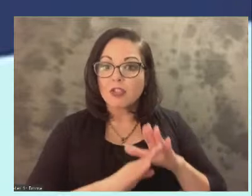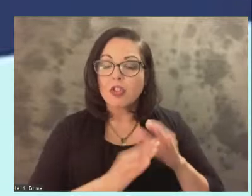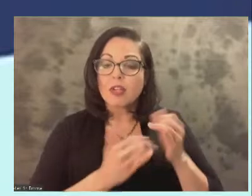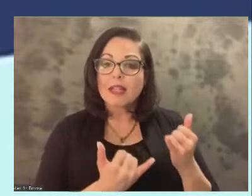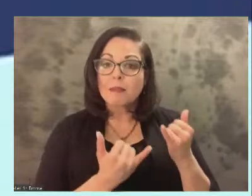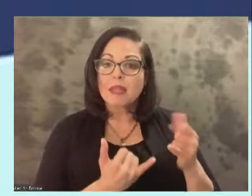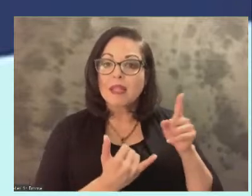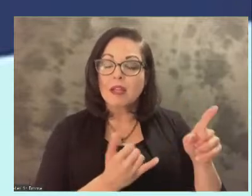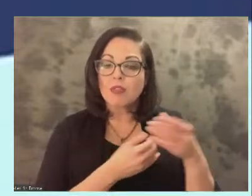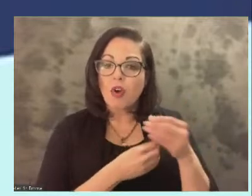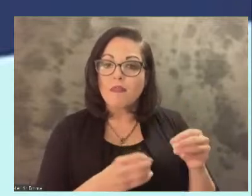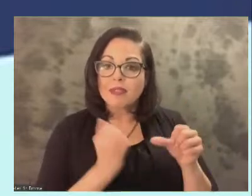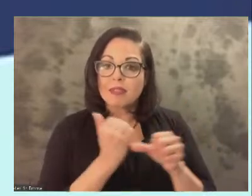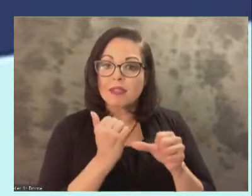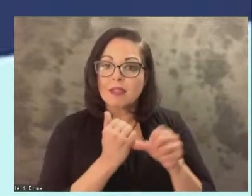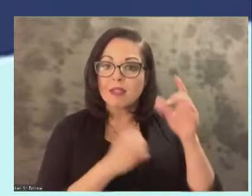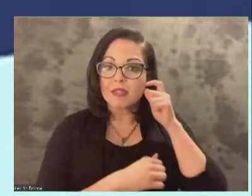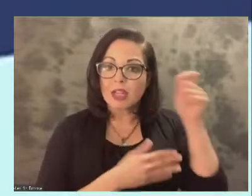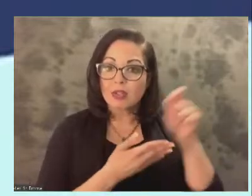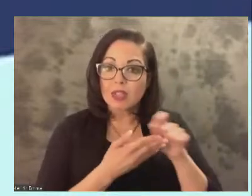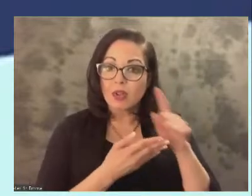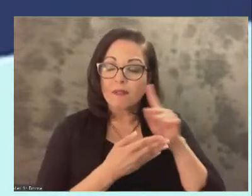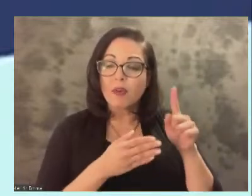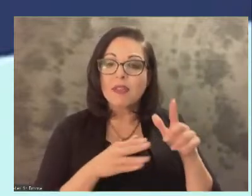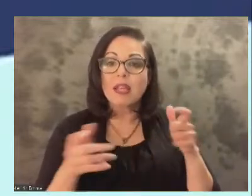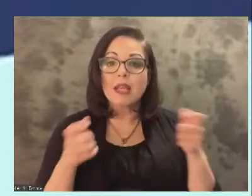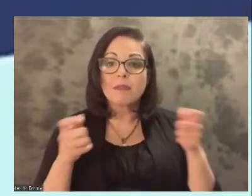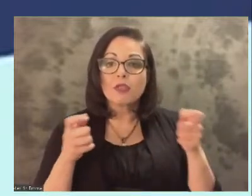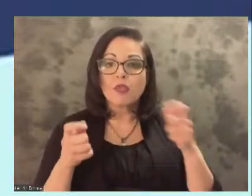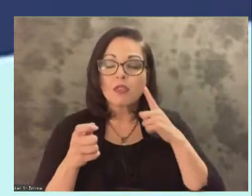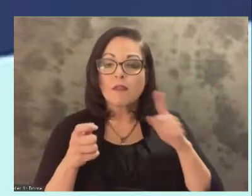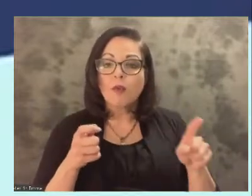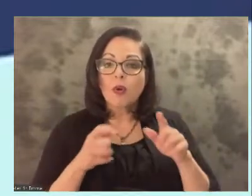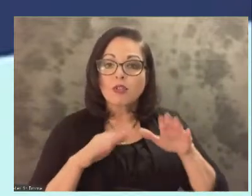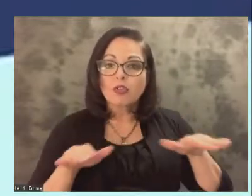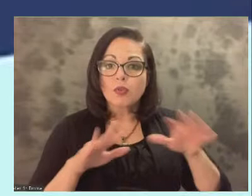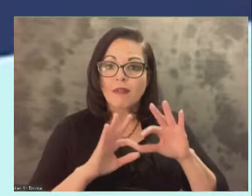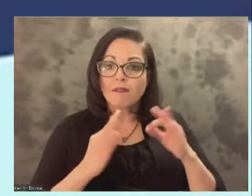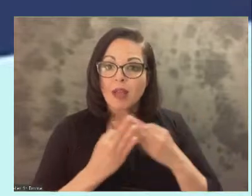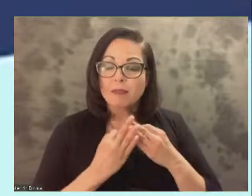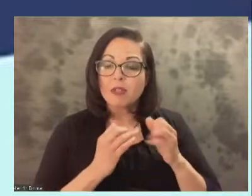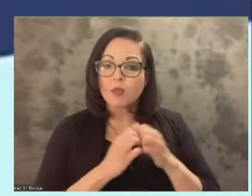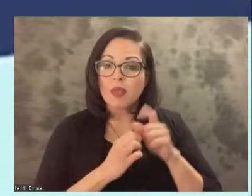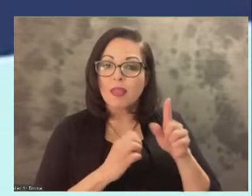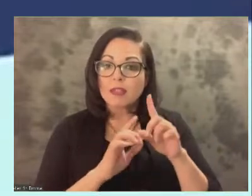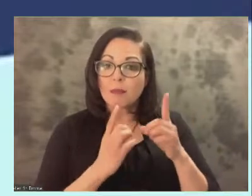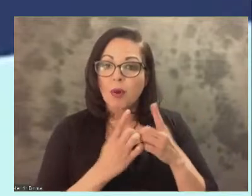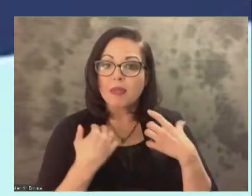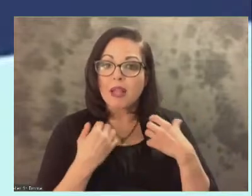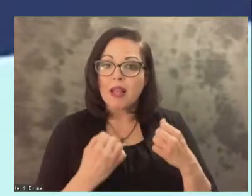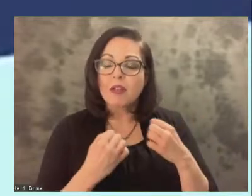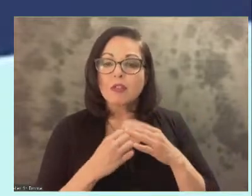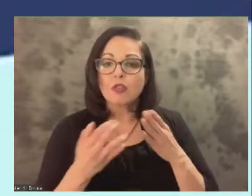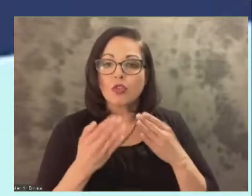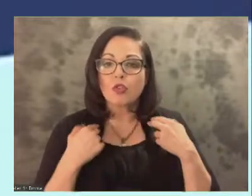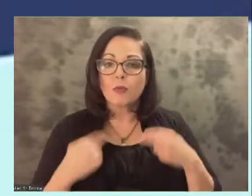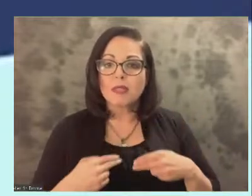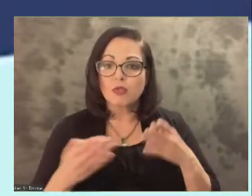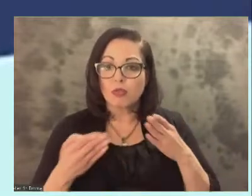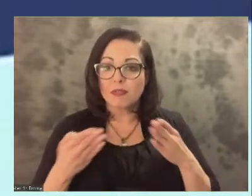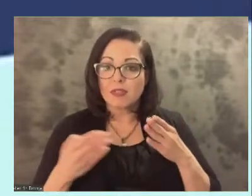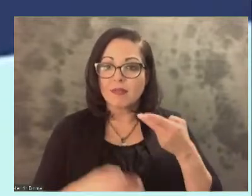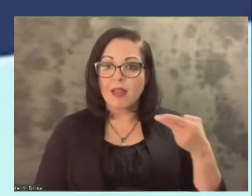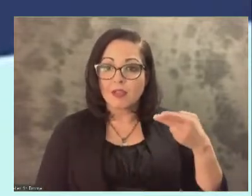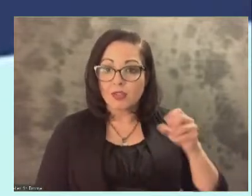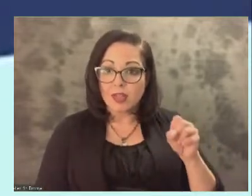the Assistant Secretary of the Administration for Children and Families within the Department of Health and Human Services, and